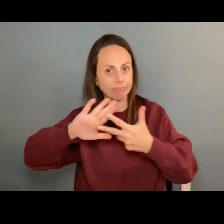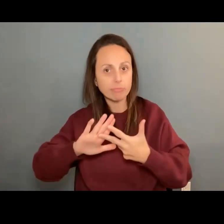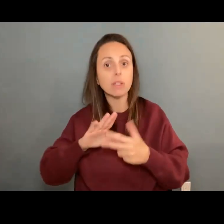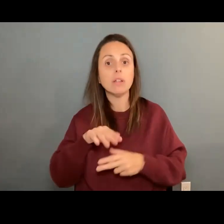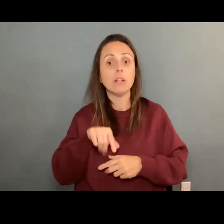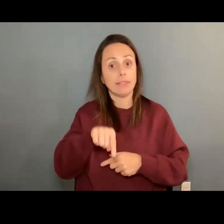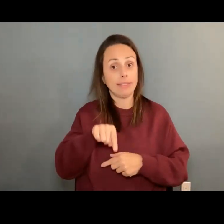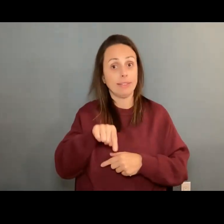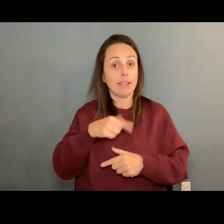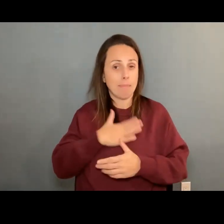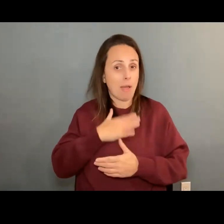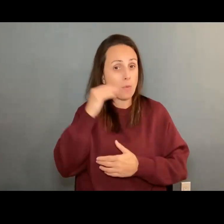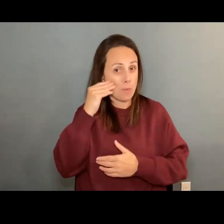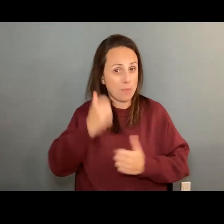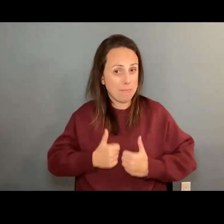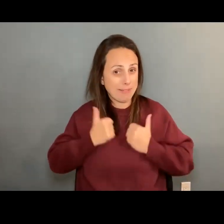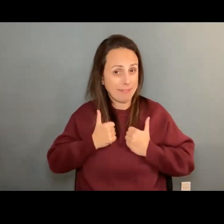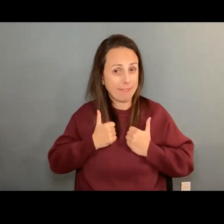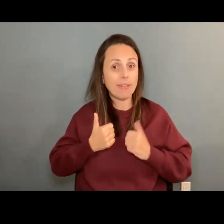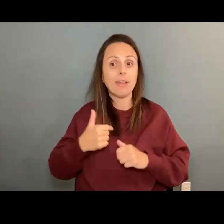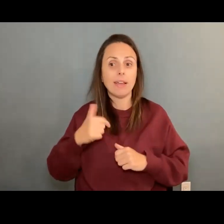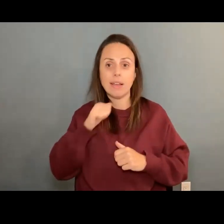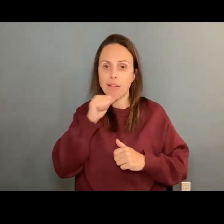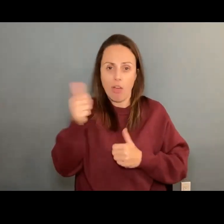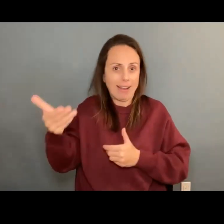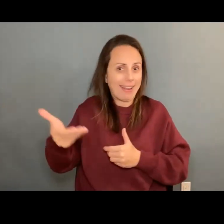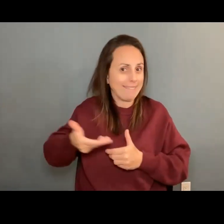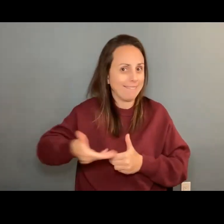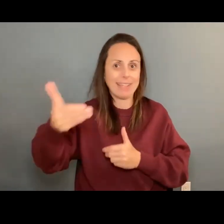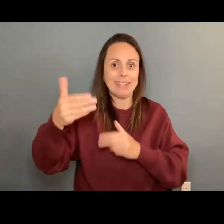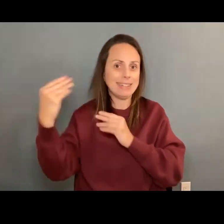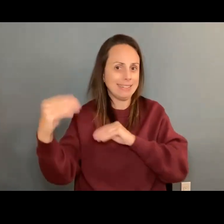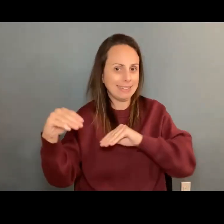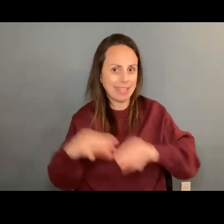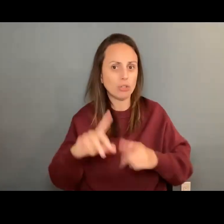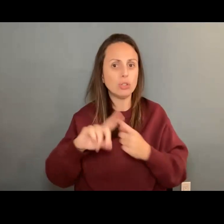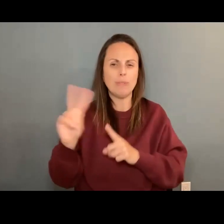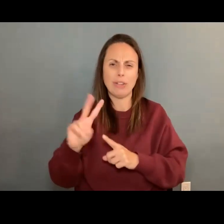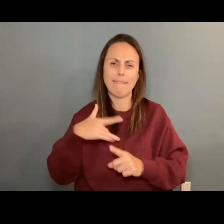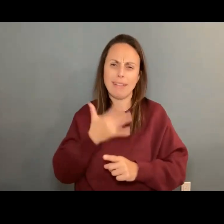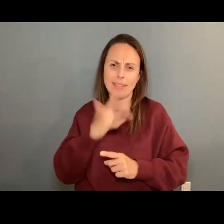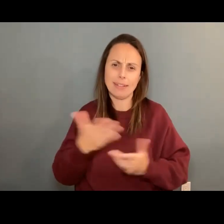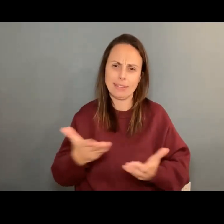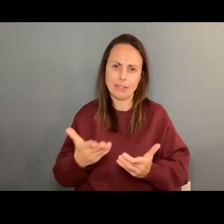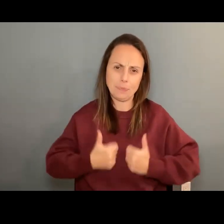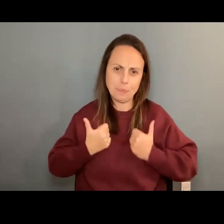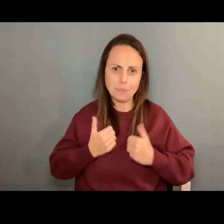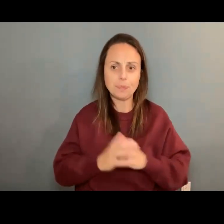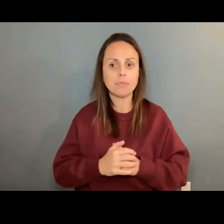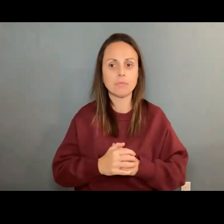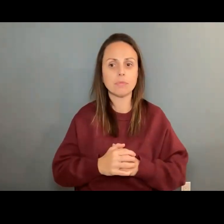This is where I live, and as an invited settler in Vancouver, and I feel very, very fortunate to be here.